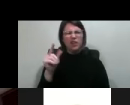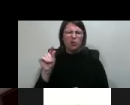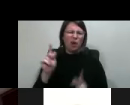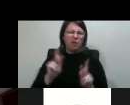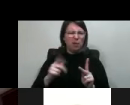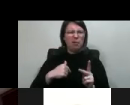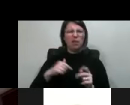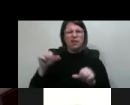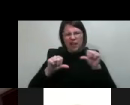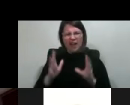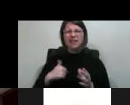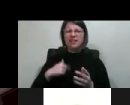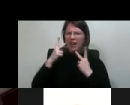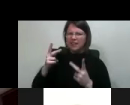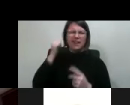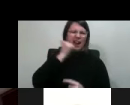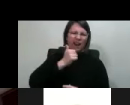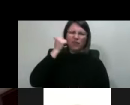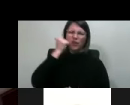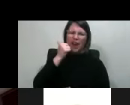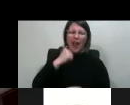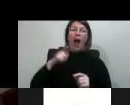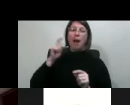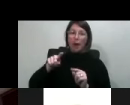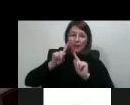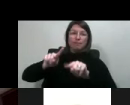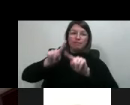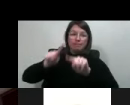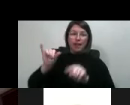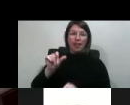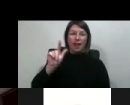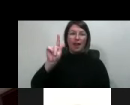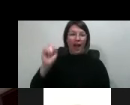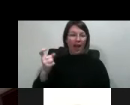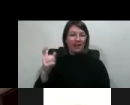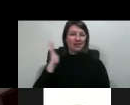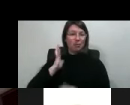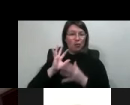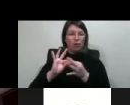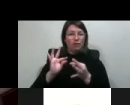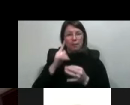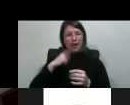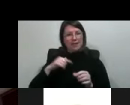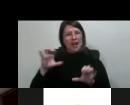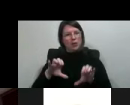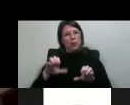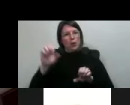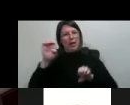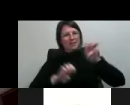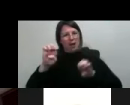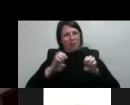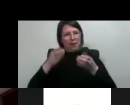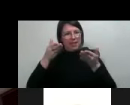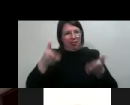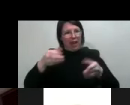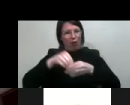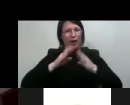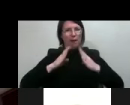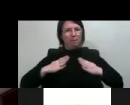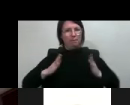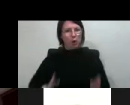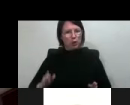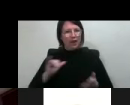single day. I have to go in, like Alex was saying, because I do experiments at the bench in person. This is a career